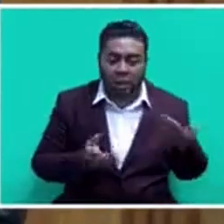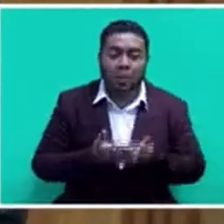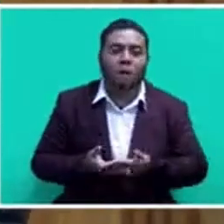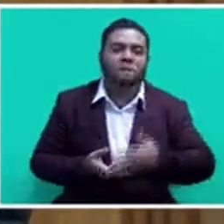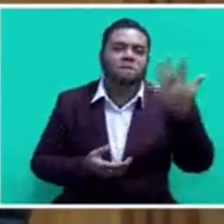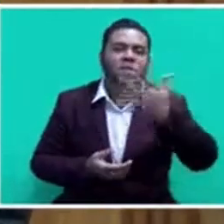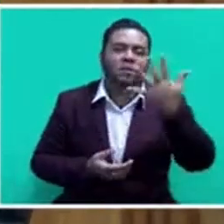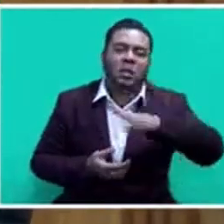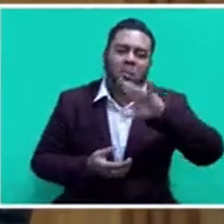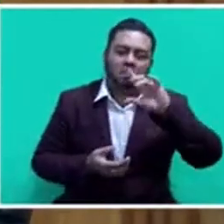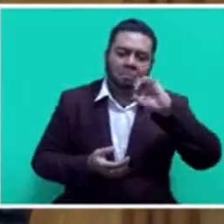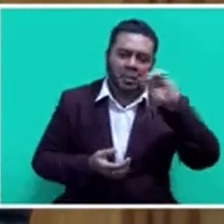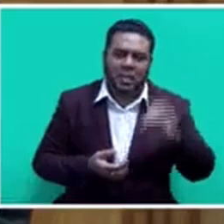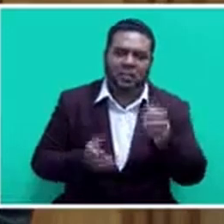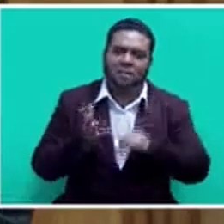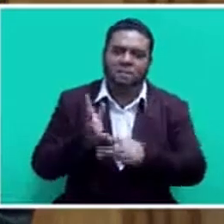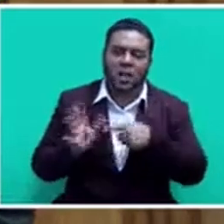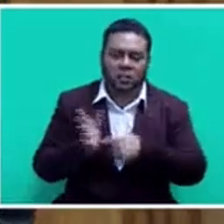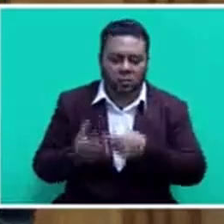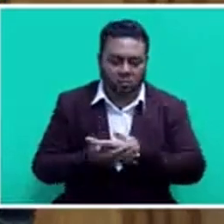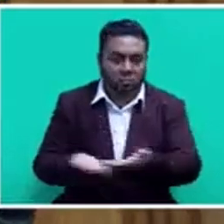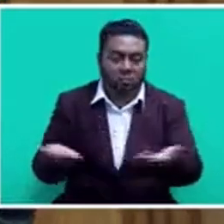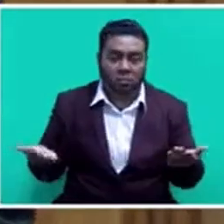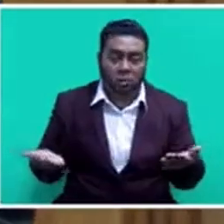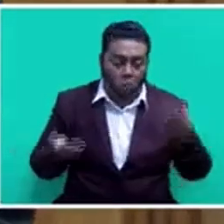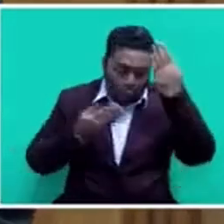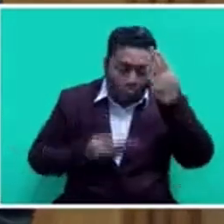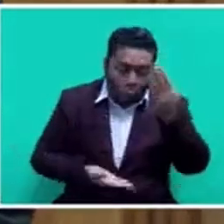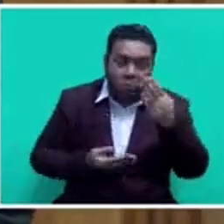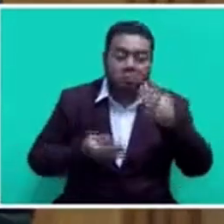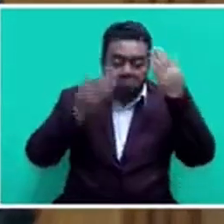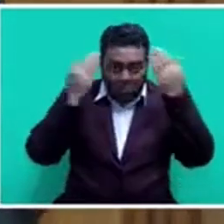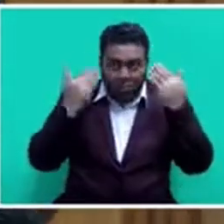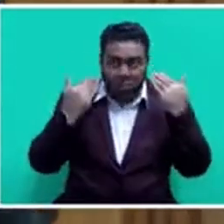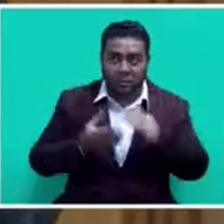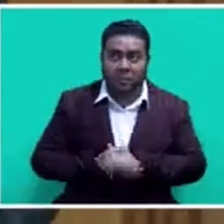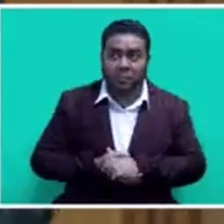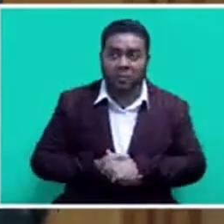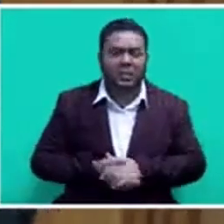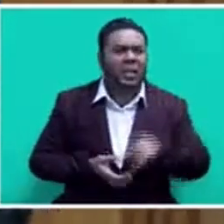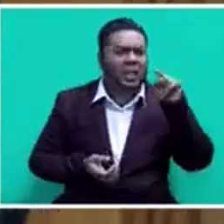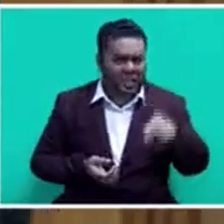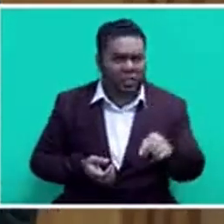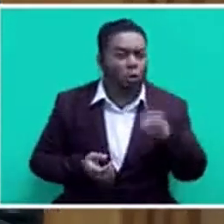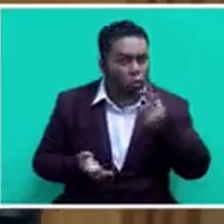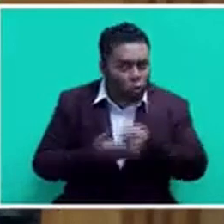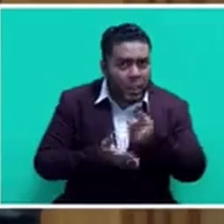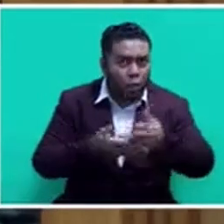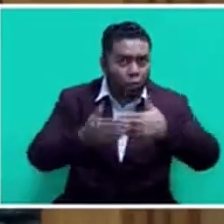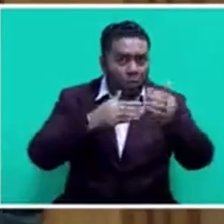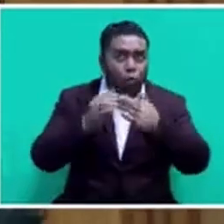VAT right on their faces. Shame. Honorable Speaker, shame. Is this really rebuilding Fiji